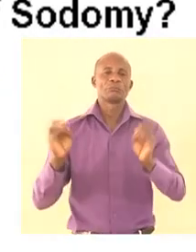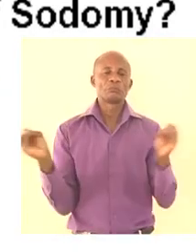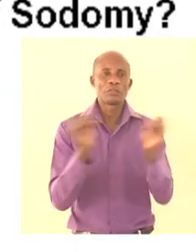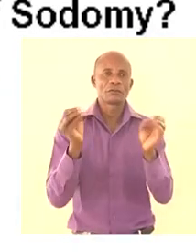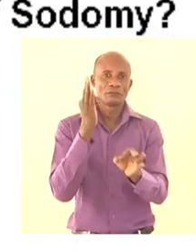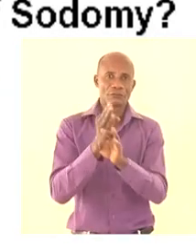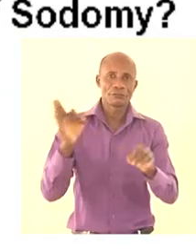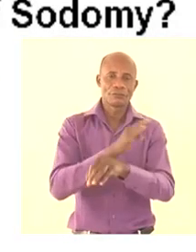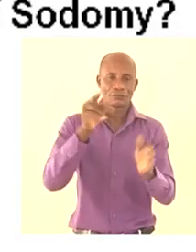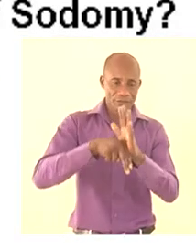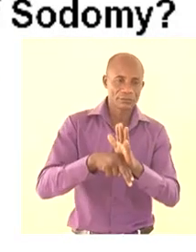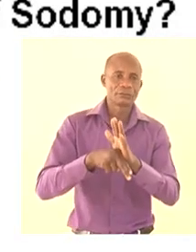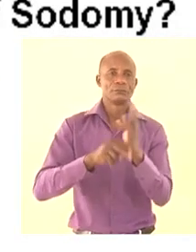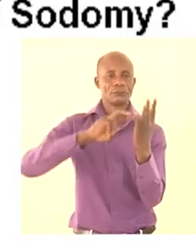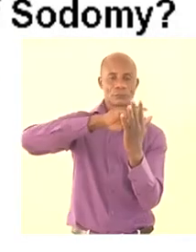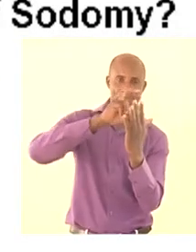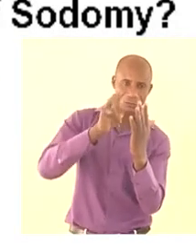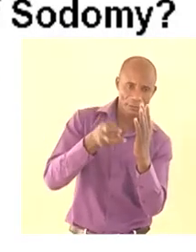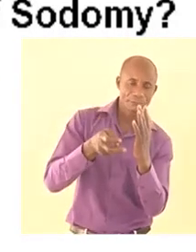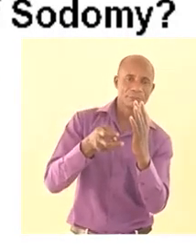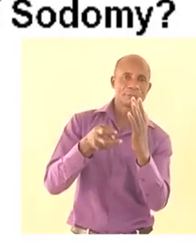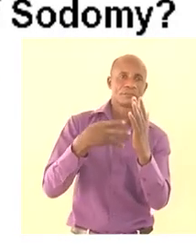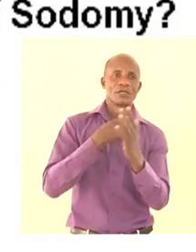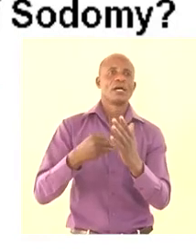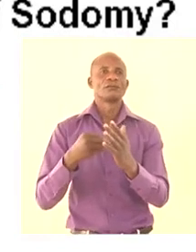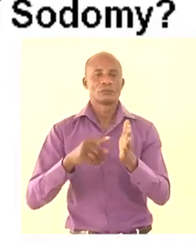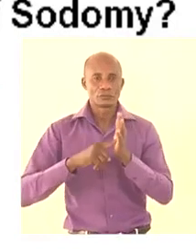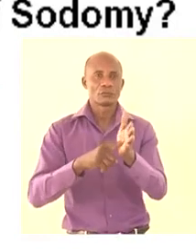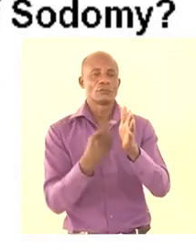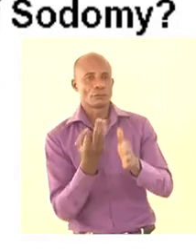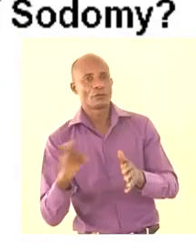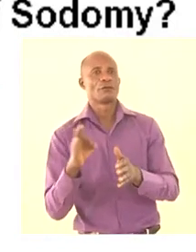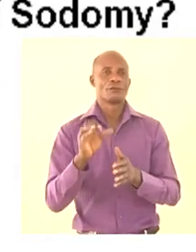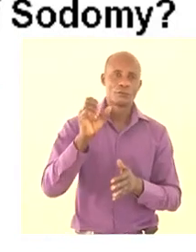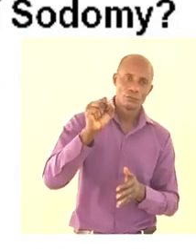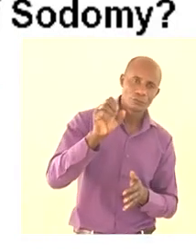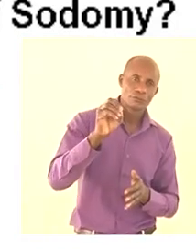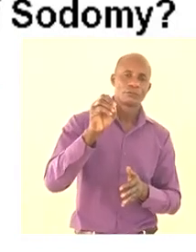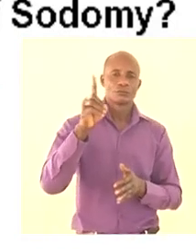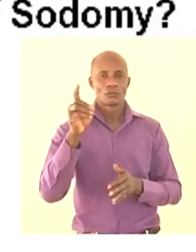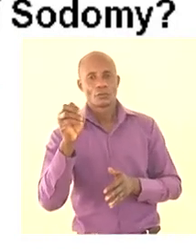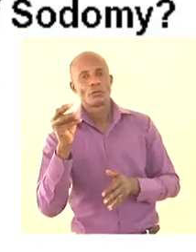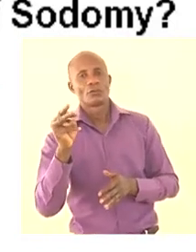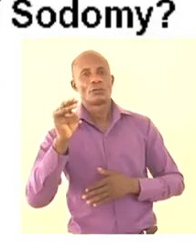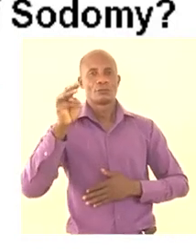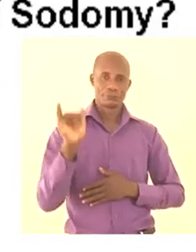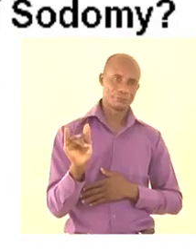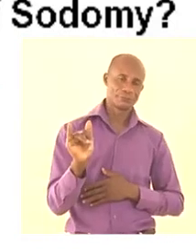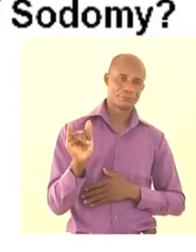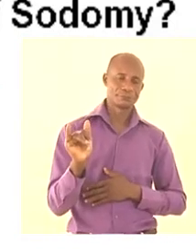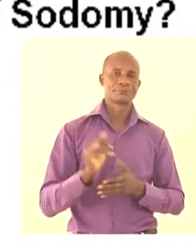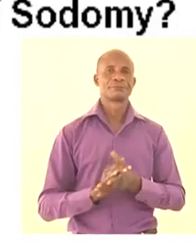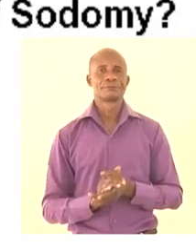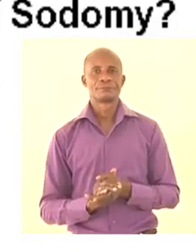infidelity, ravaging promiscuity, and brazen display? In recent times, we have been seeing brazen display